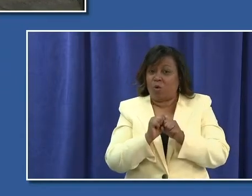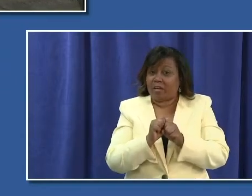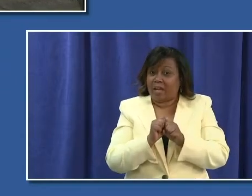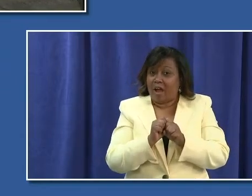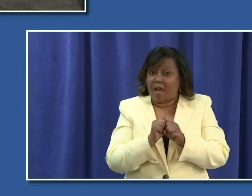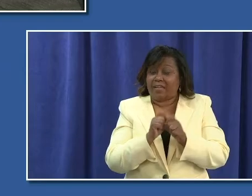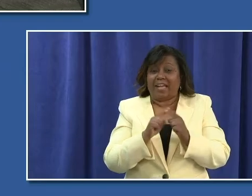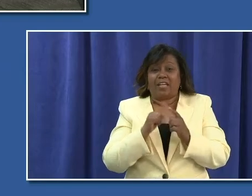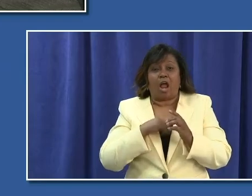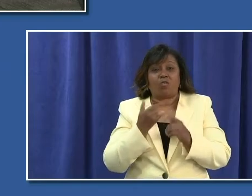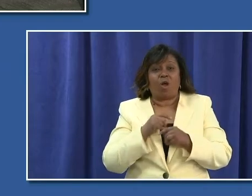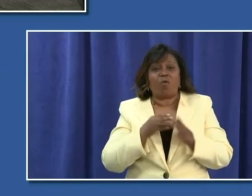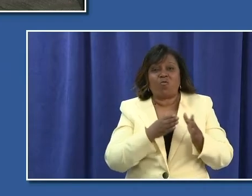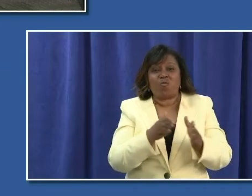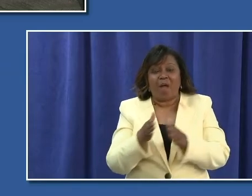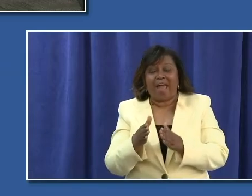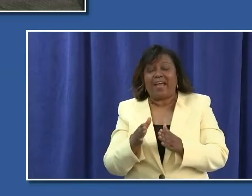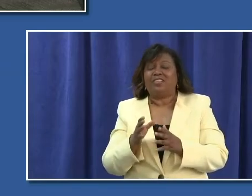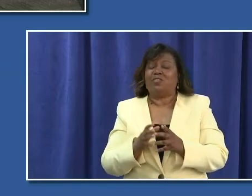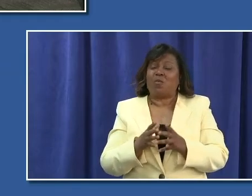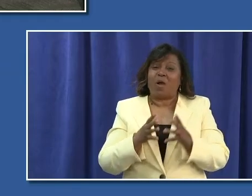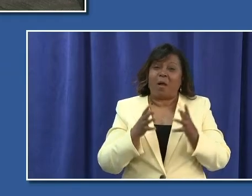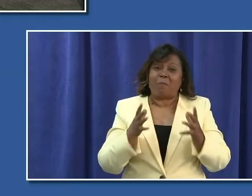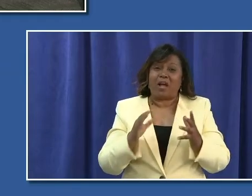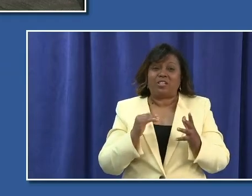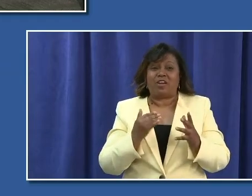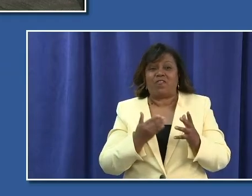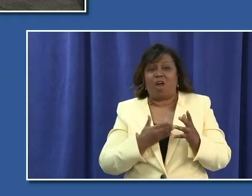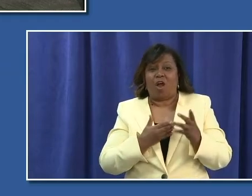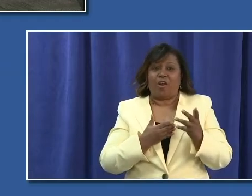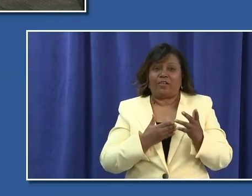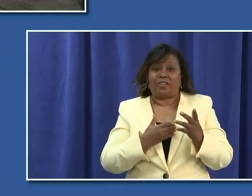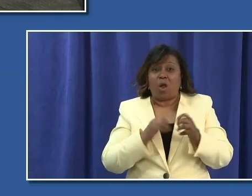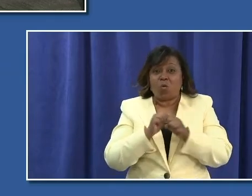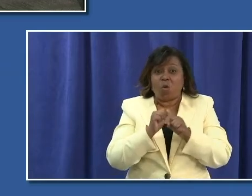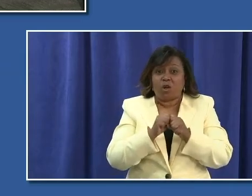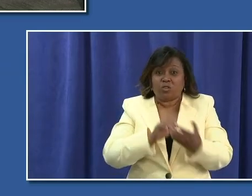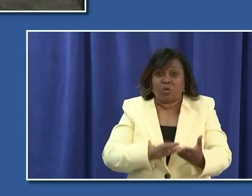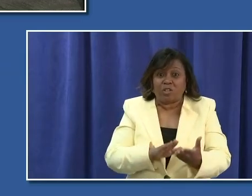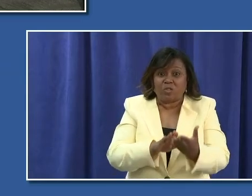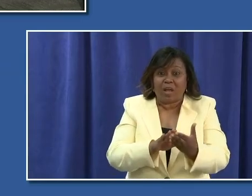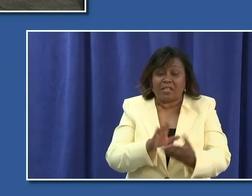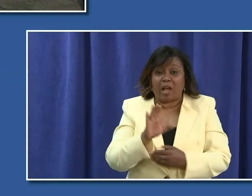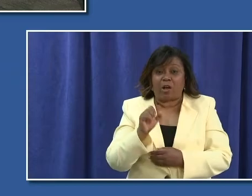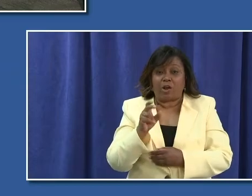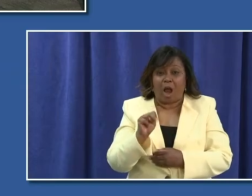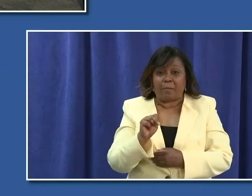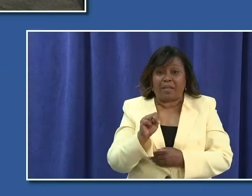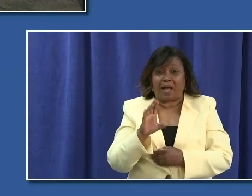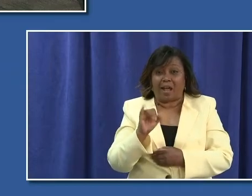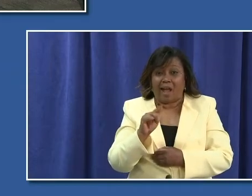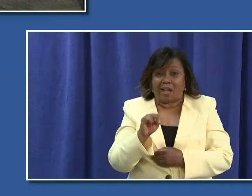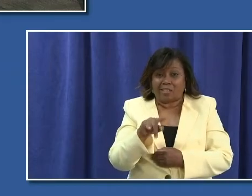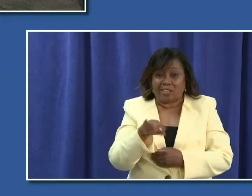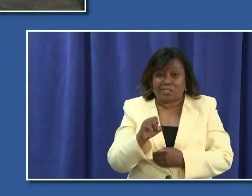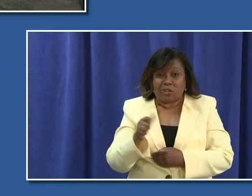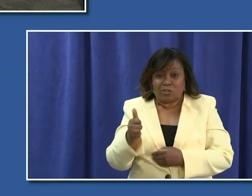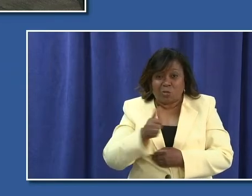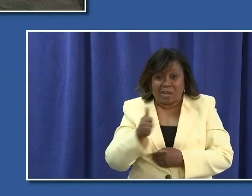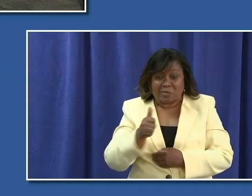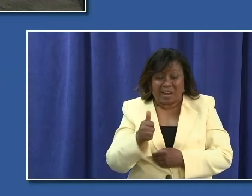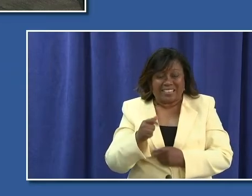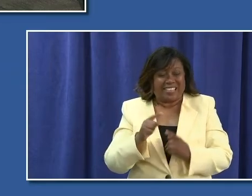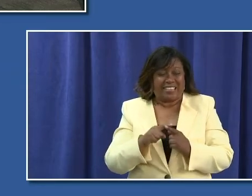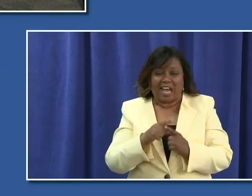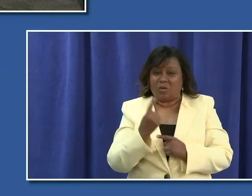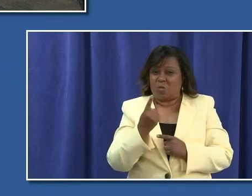on in our own ways. And so much of our work to address carbon-conscious transportation sources, it's not